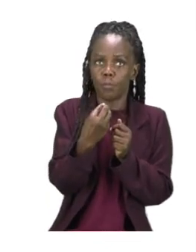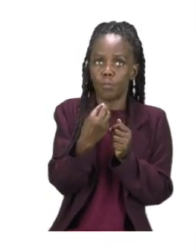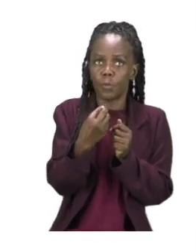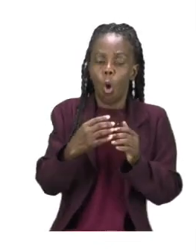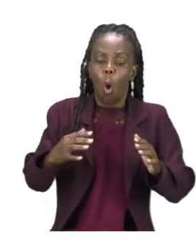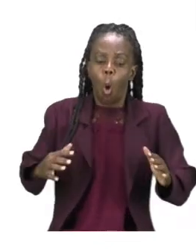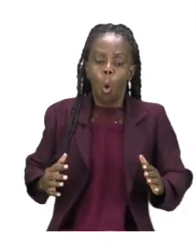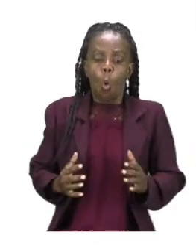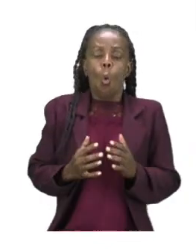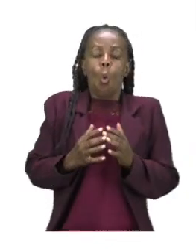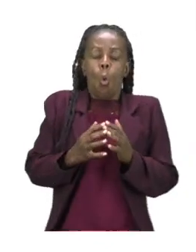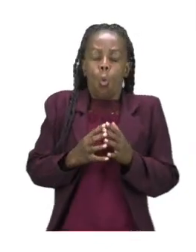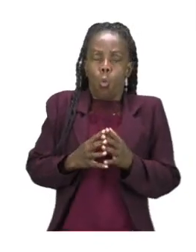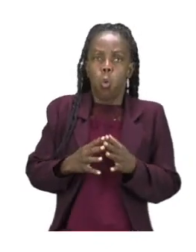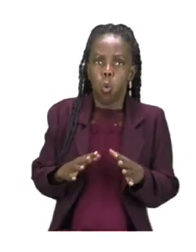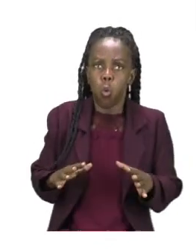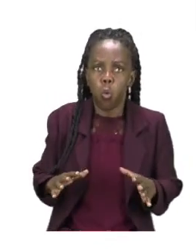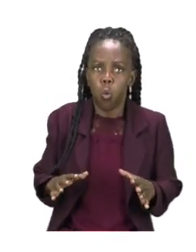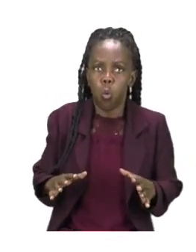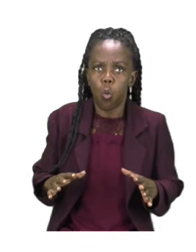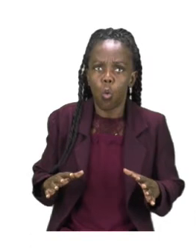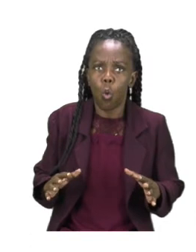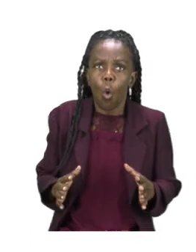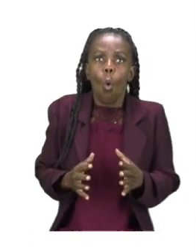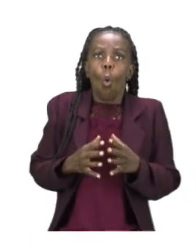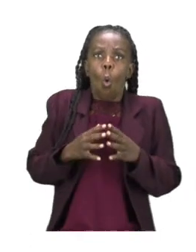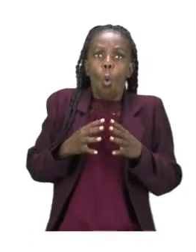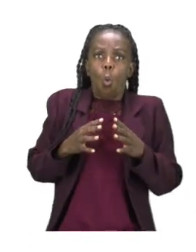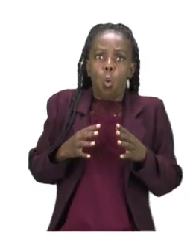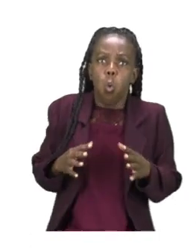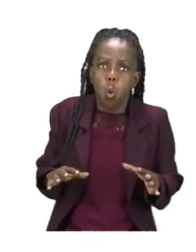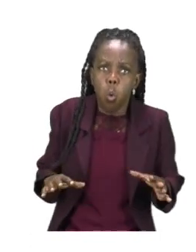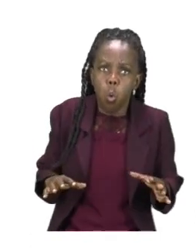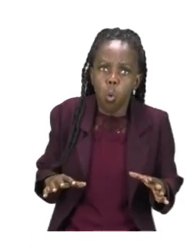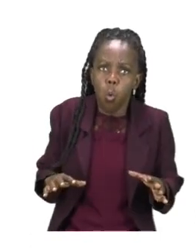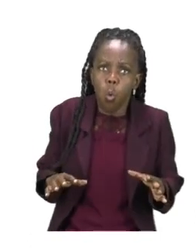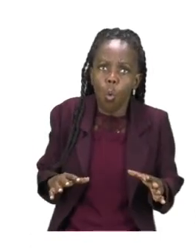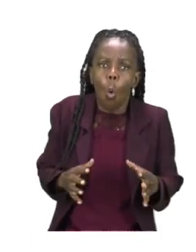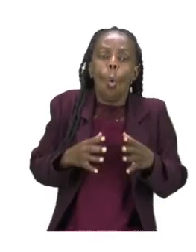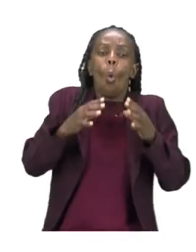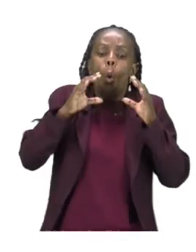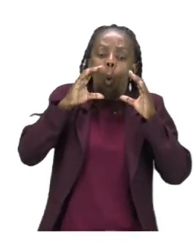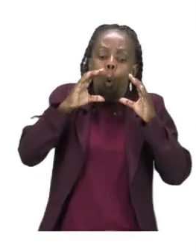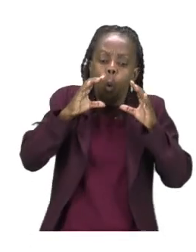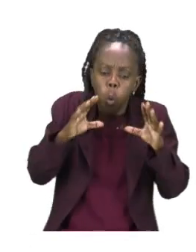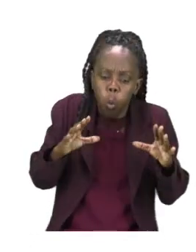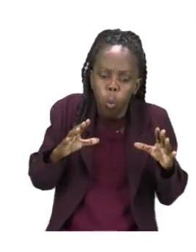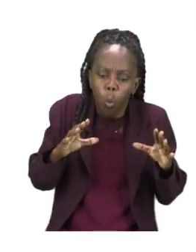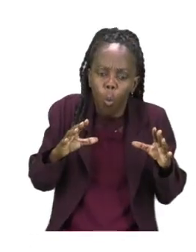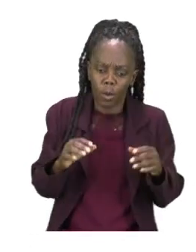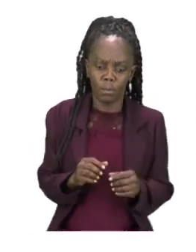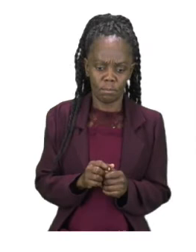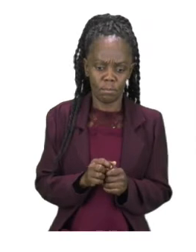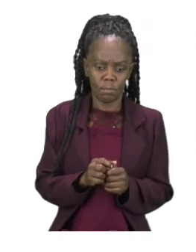and puffed and blew, but nothing happened to the